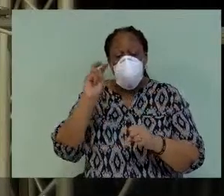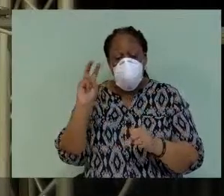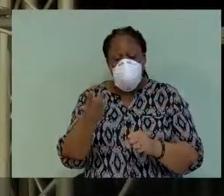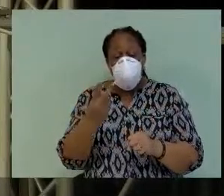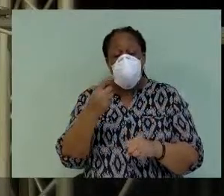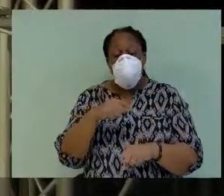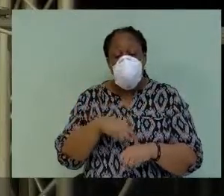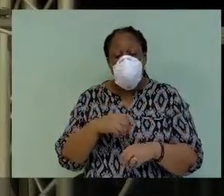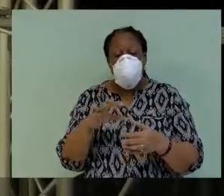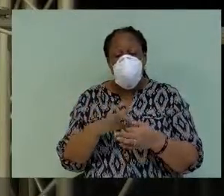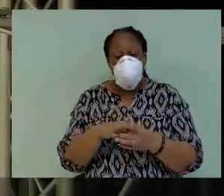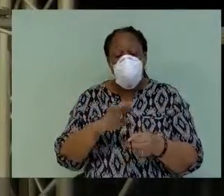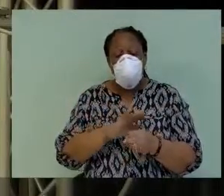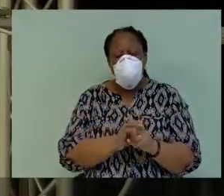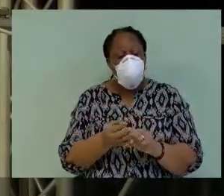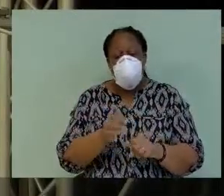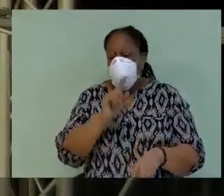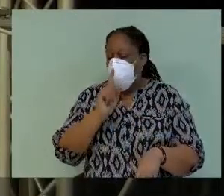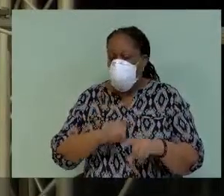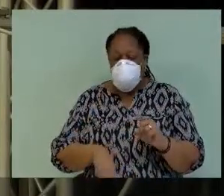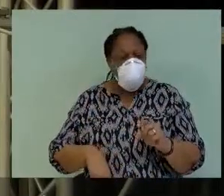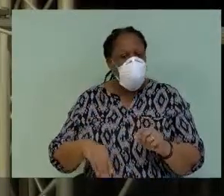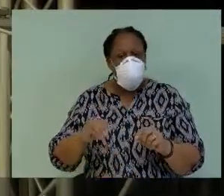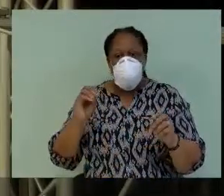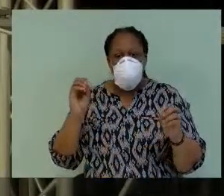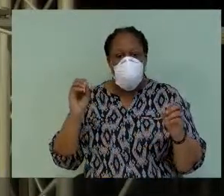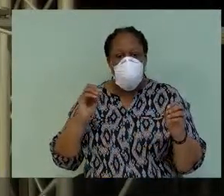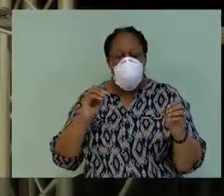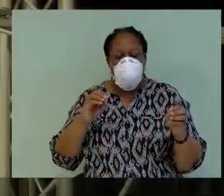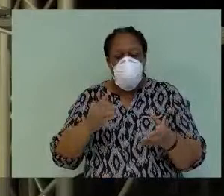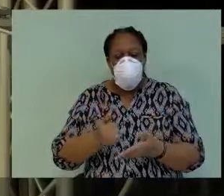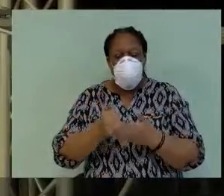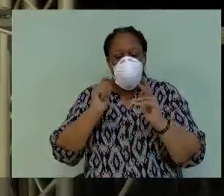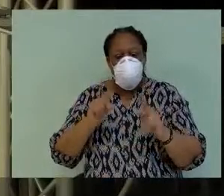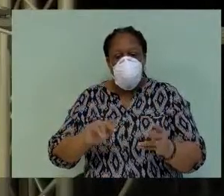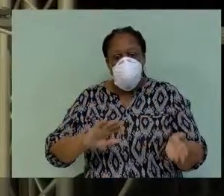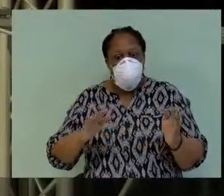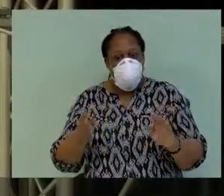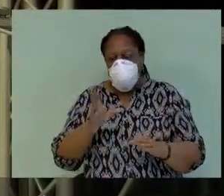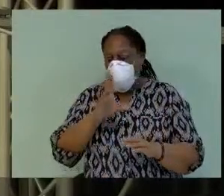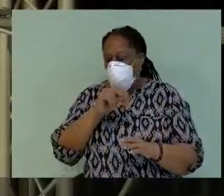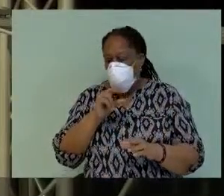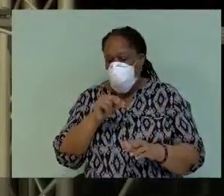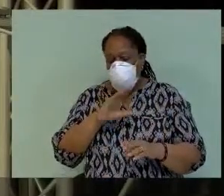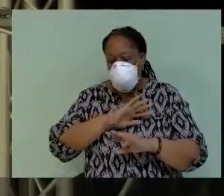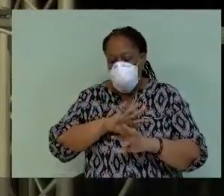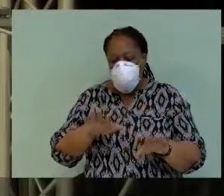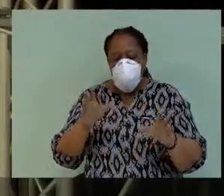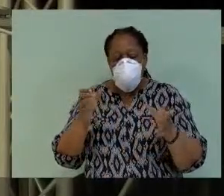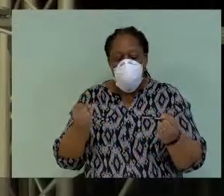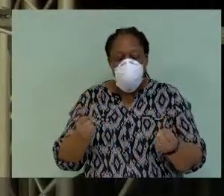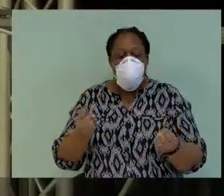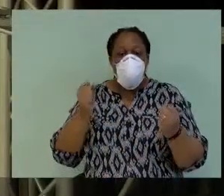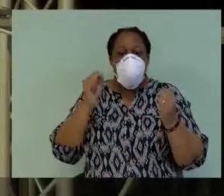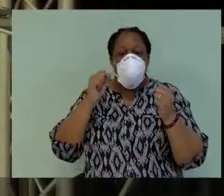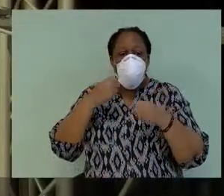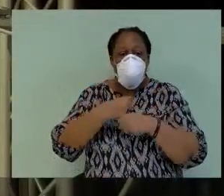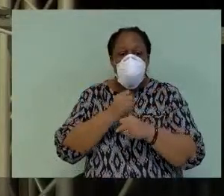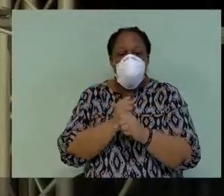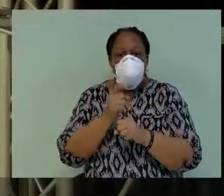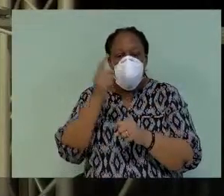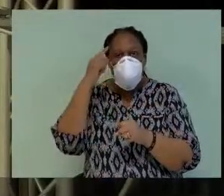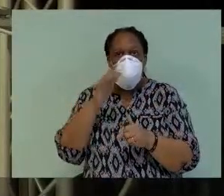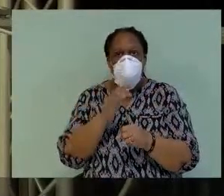afford to compromise the health of any of our citizens with rash decision-making. We will continue to